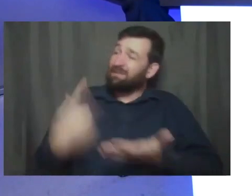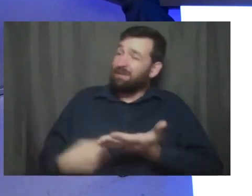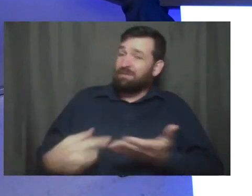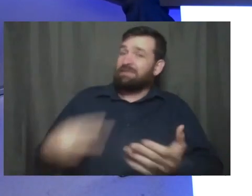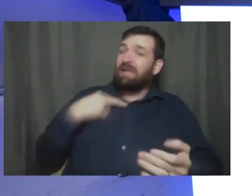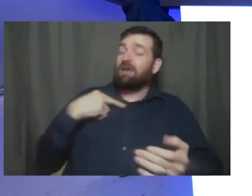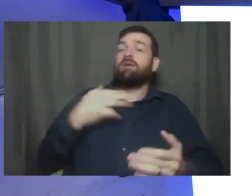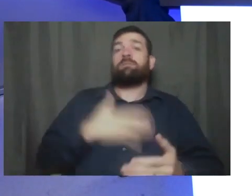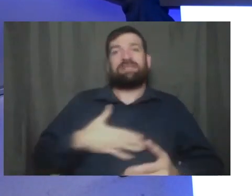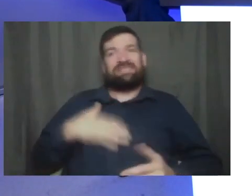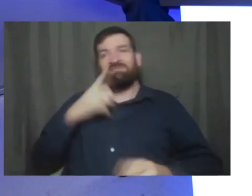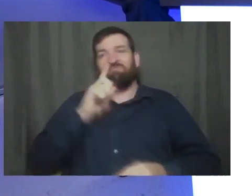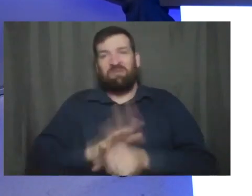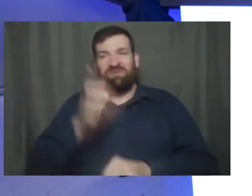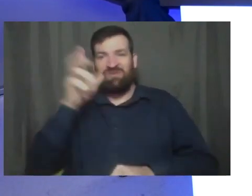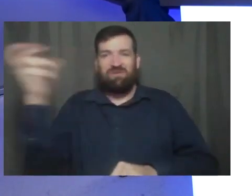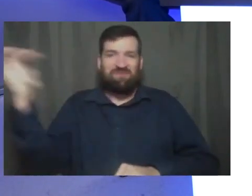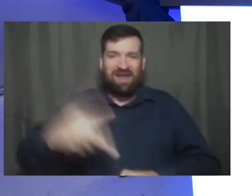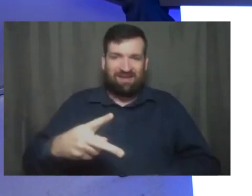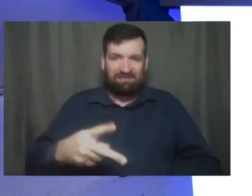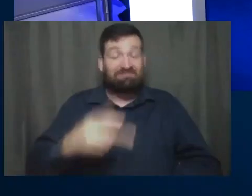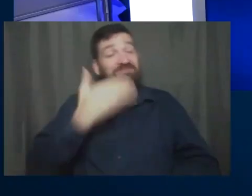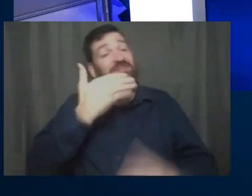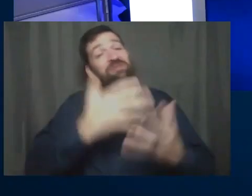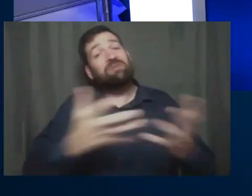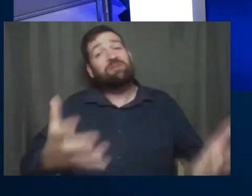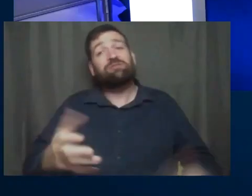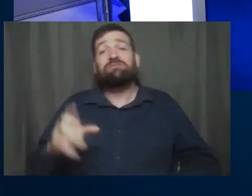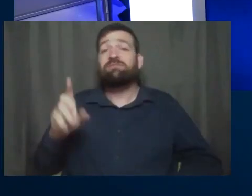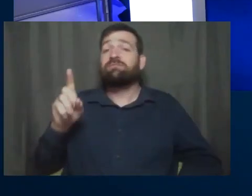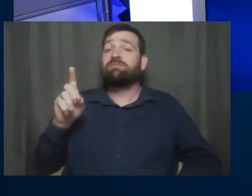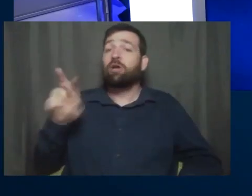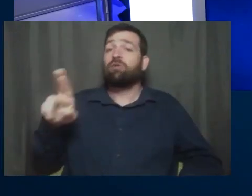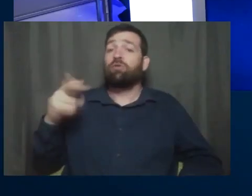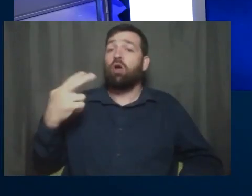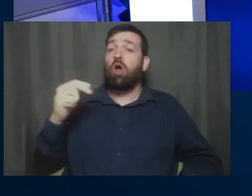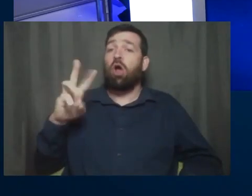come back. Thank you. I would love to. Thank you so much. All right, Dr. Hawkinson, final thoughts from you.